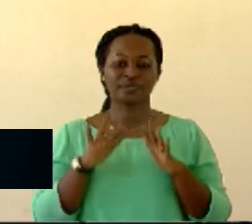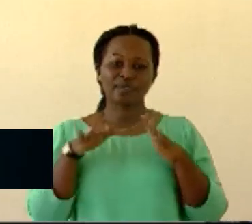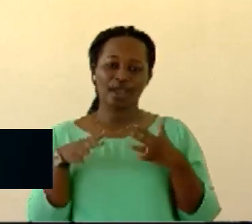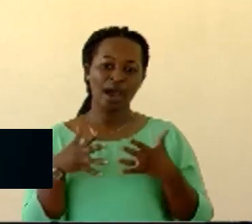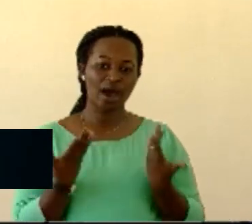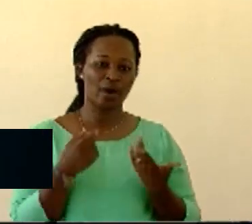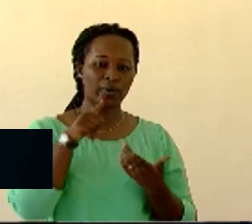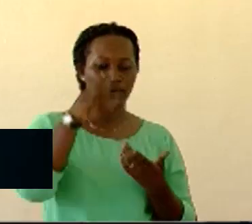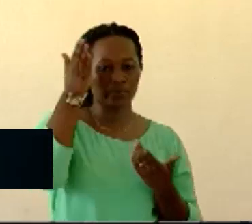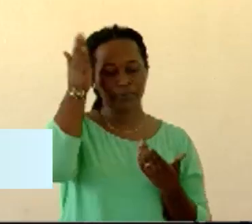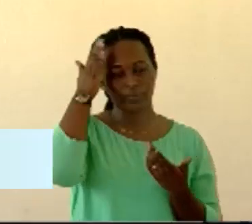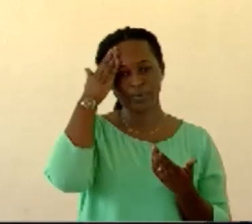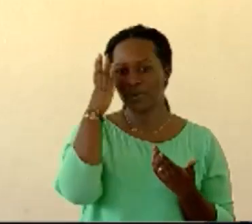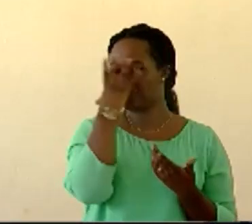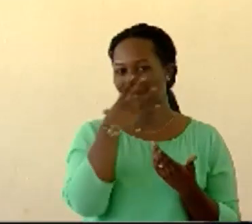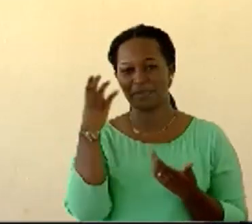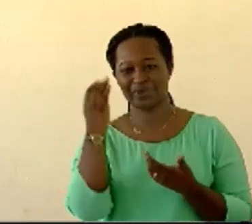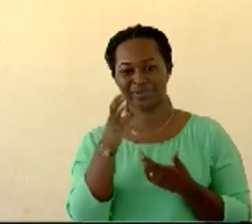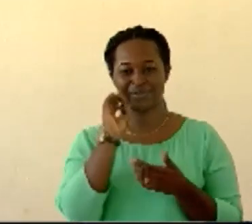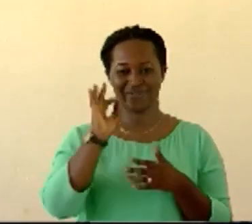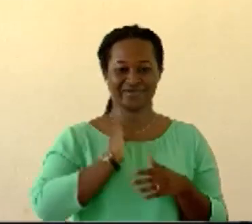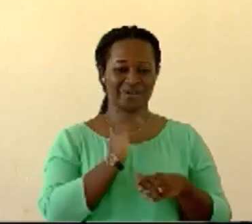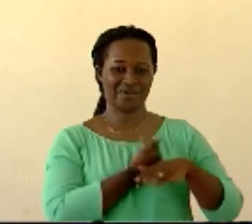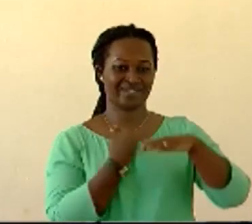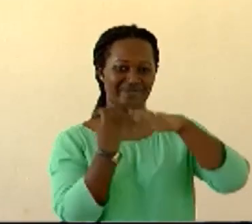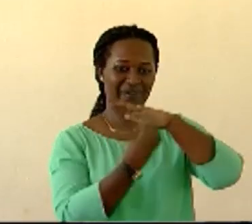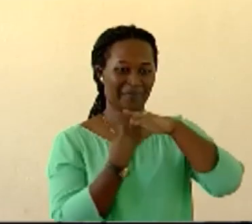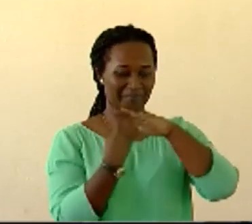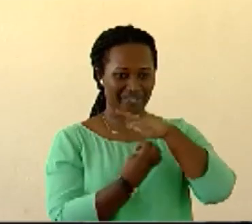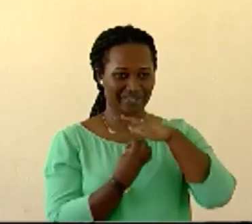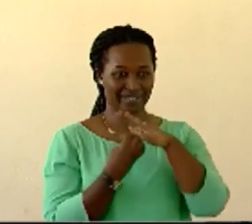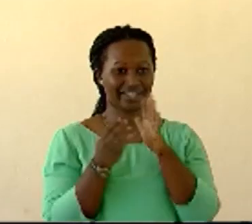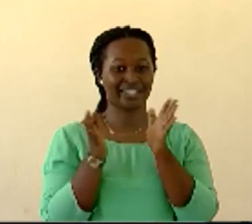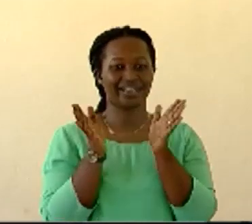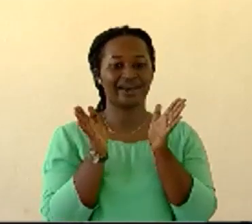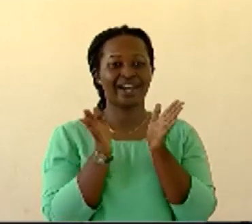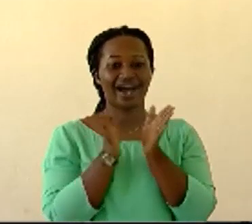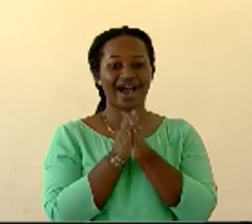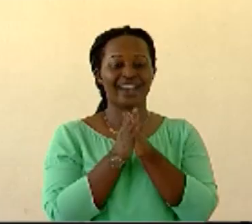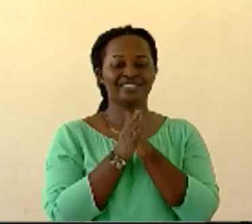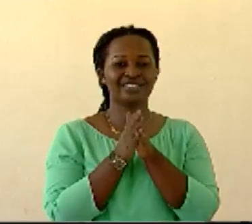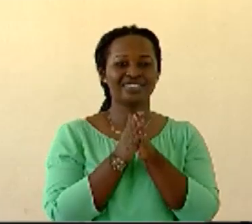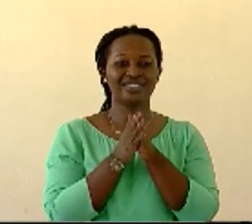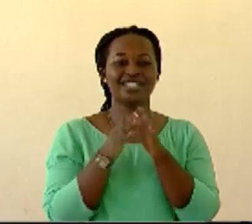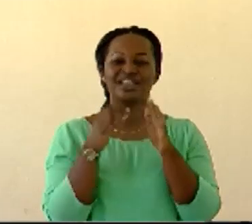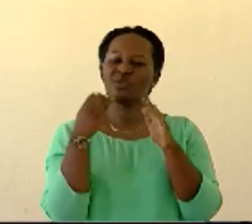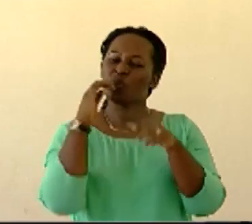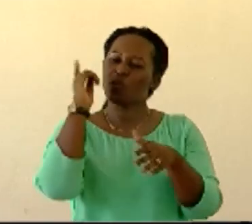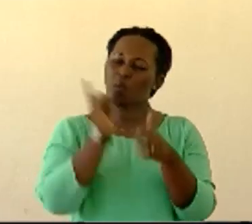how you know the beauty of our environment and what makes the environment